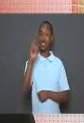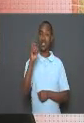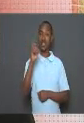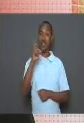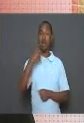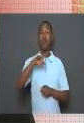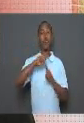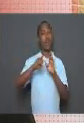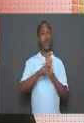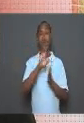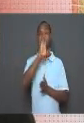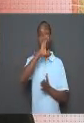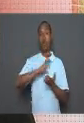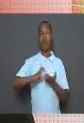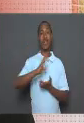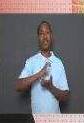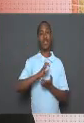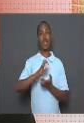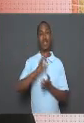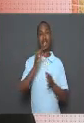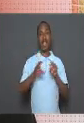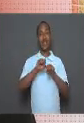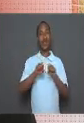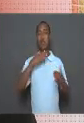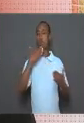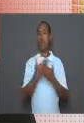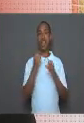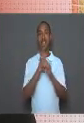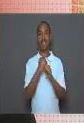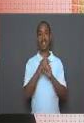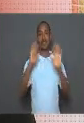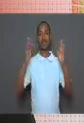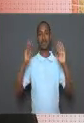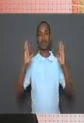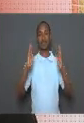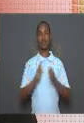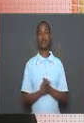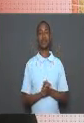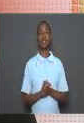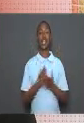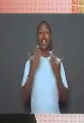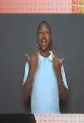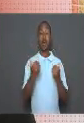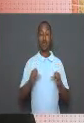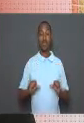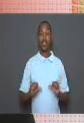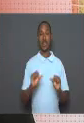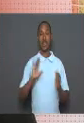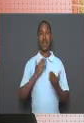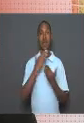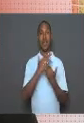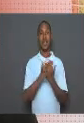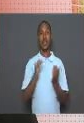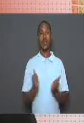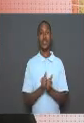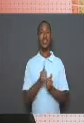of ionic compounds? If so, well done. Let us continue our lesson